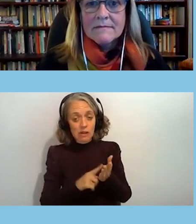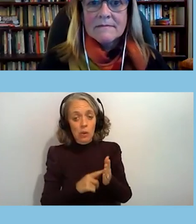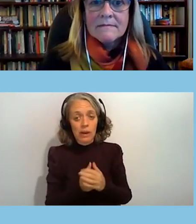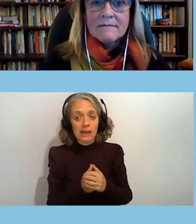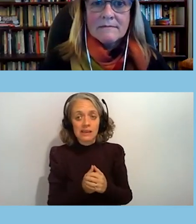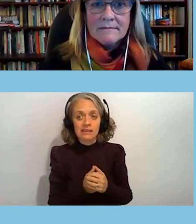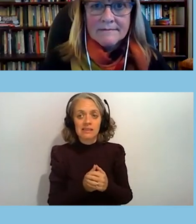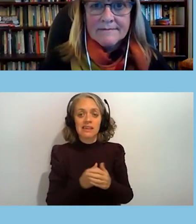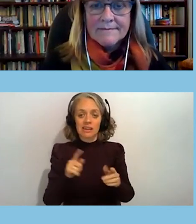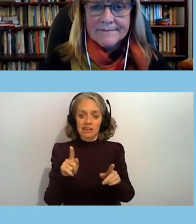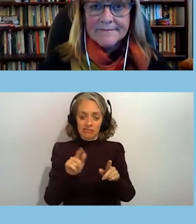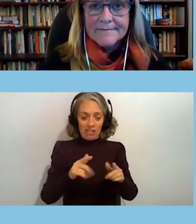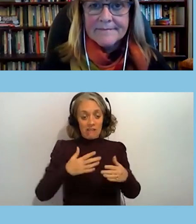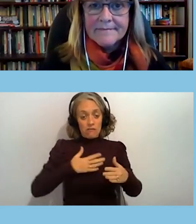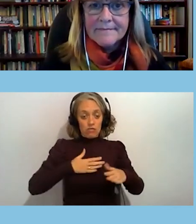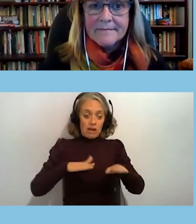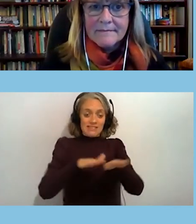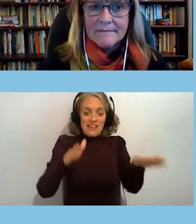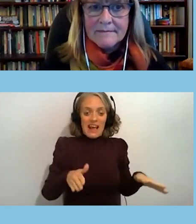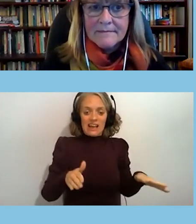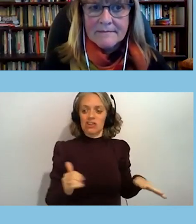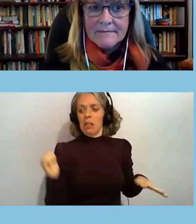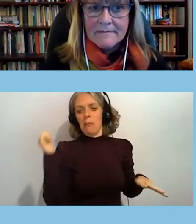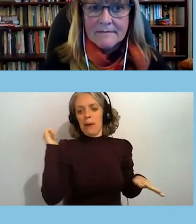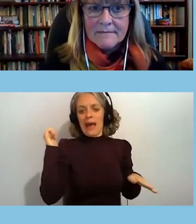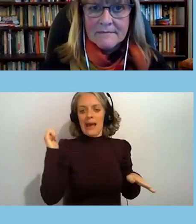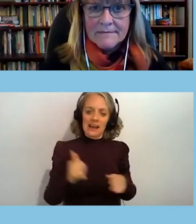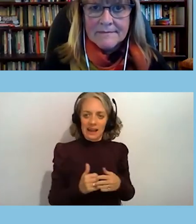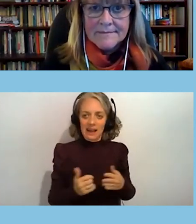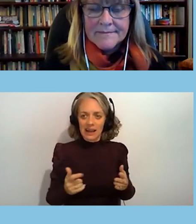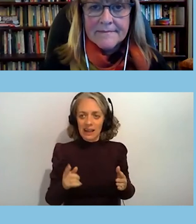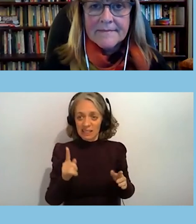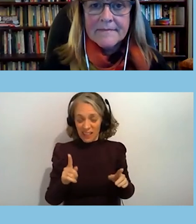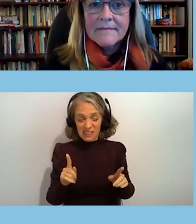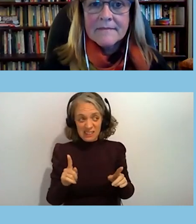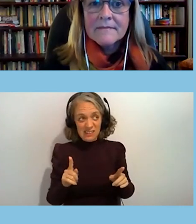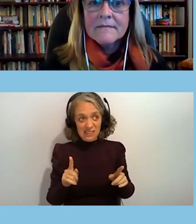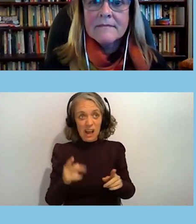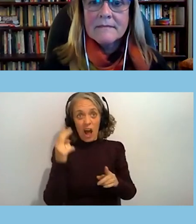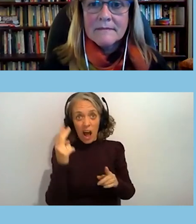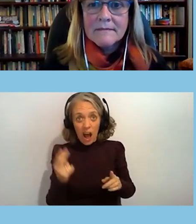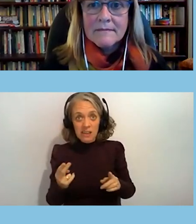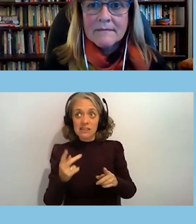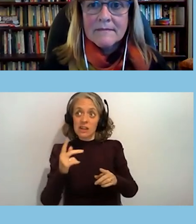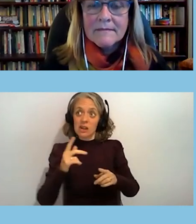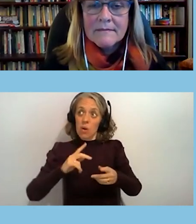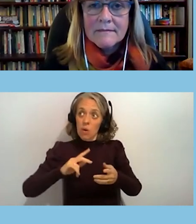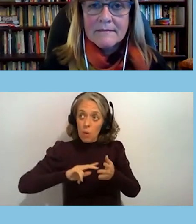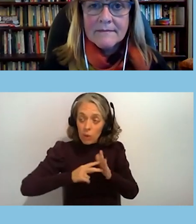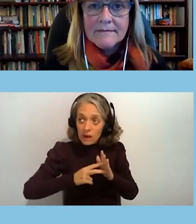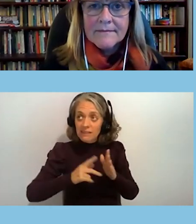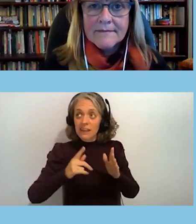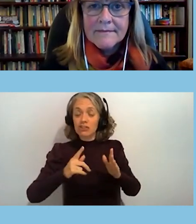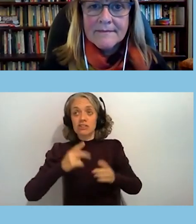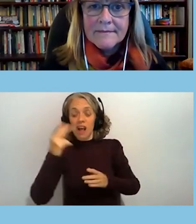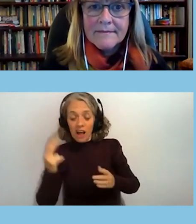the front stage and backstage, and perhaps the degree to which lots of arts organizations and artists right now, very possibly